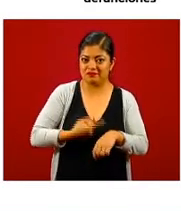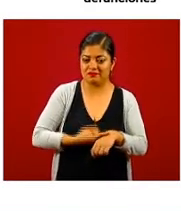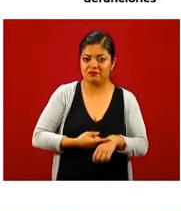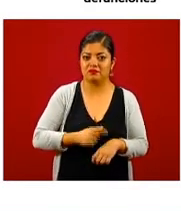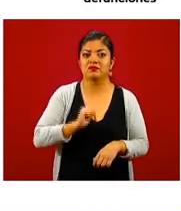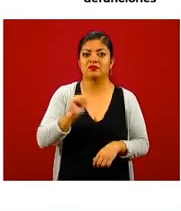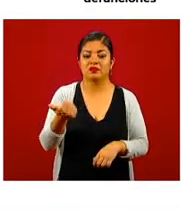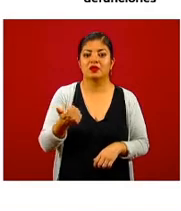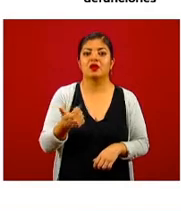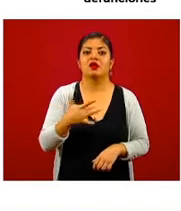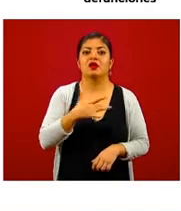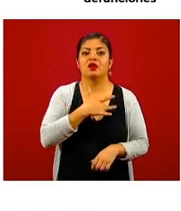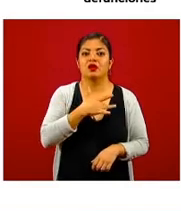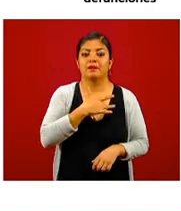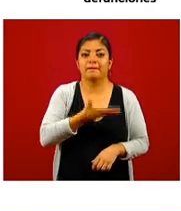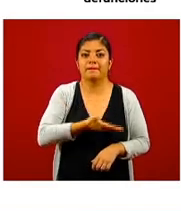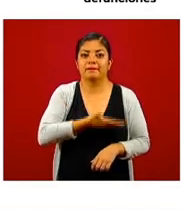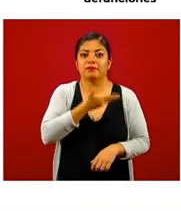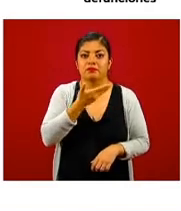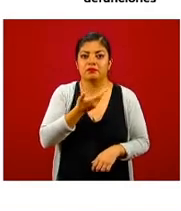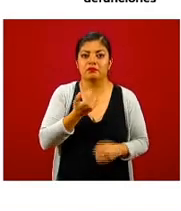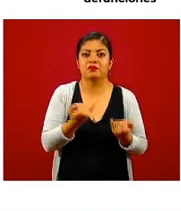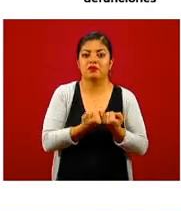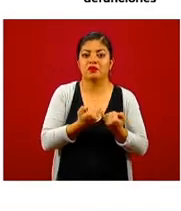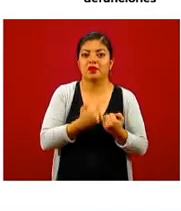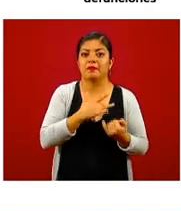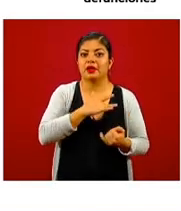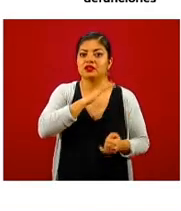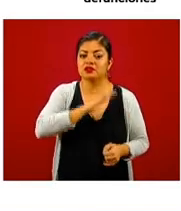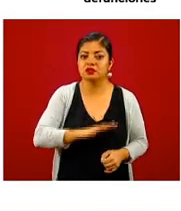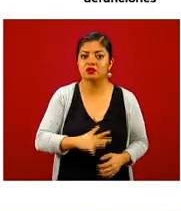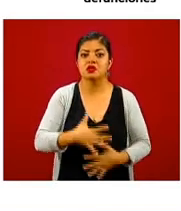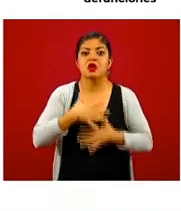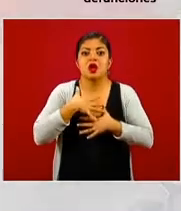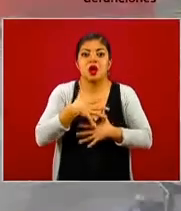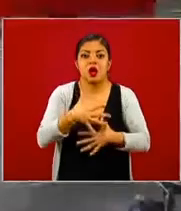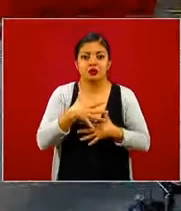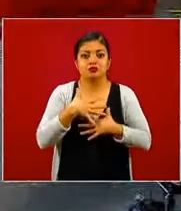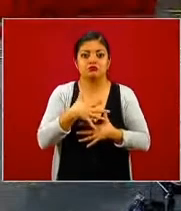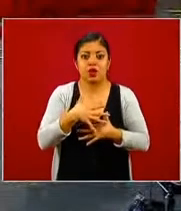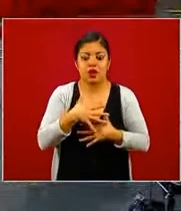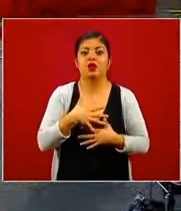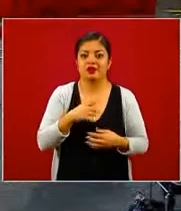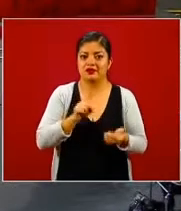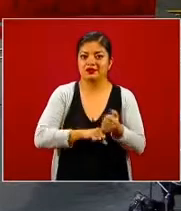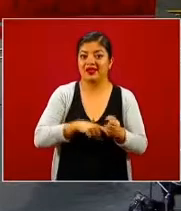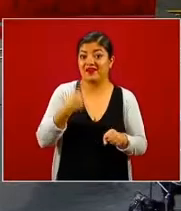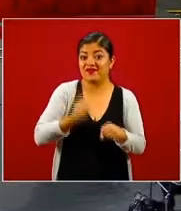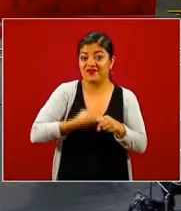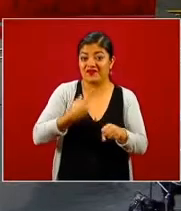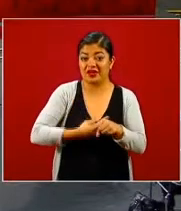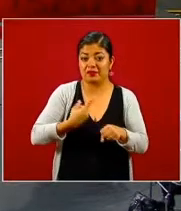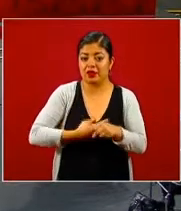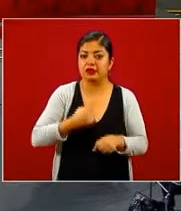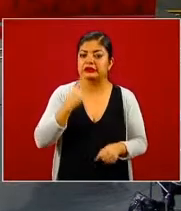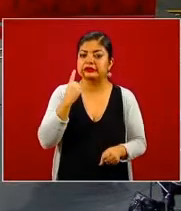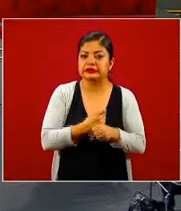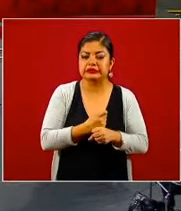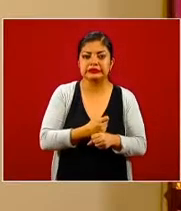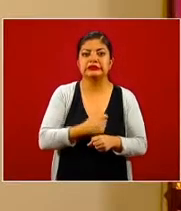like smoking, chronic insufficient renal disease, cardiovascular disease,